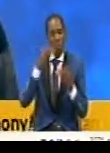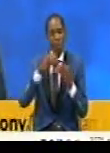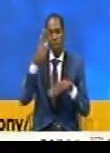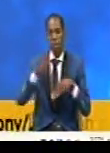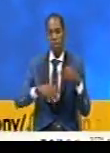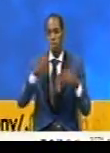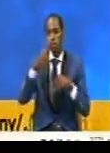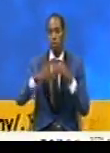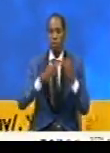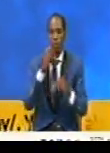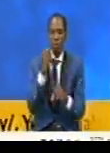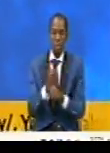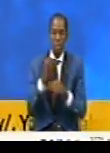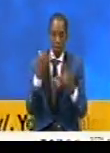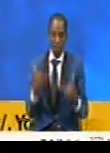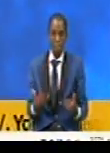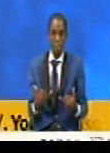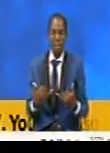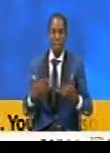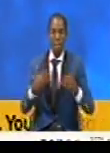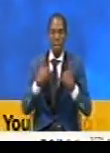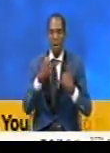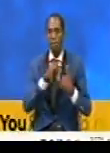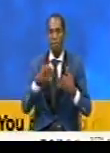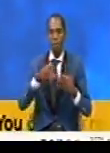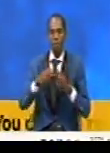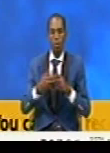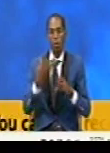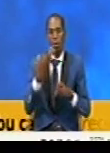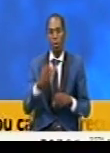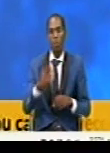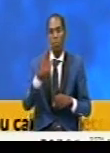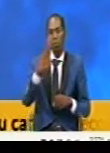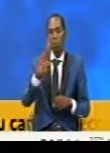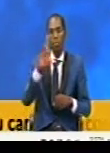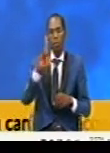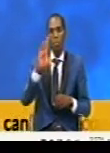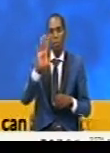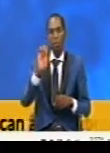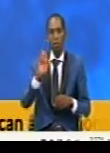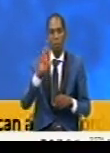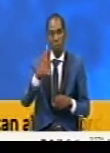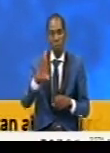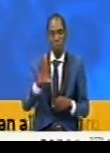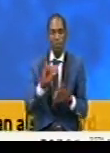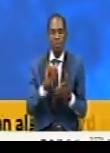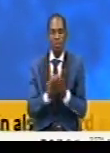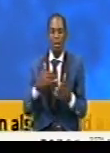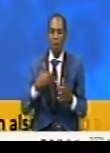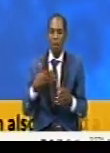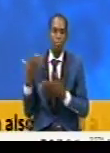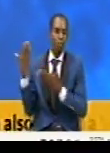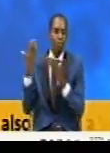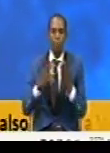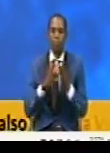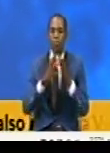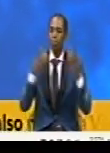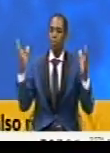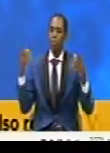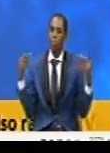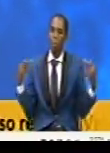was here with a severe pain. For over 2 years now, I've been having ulcer, septic